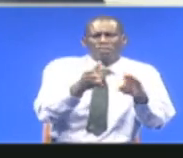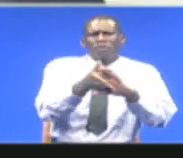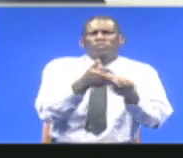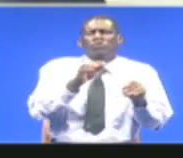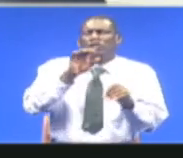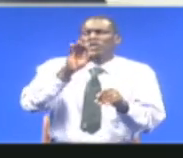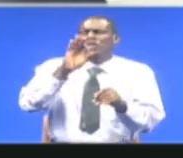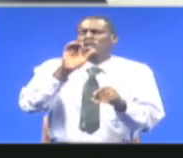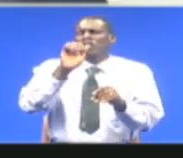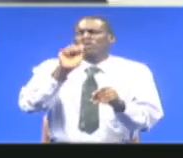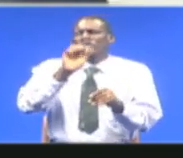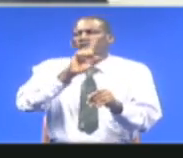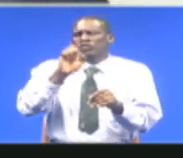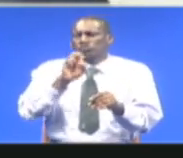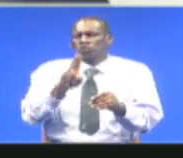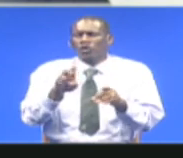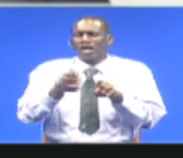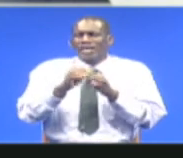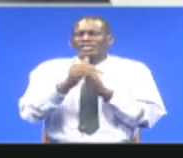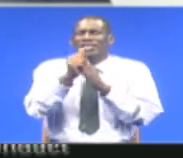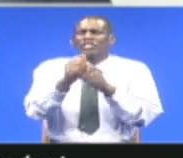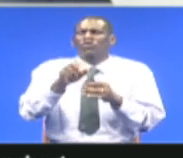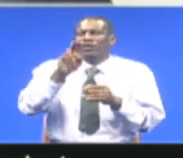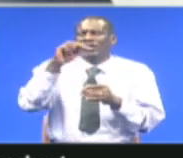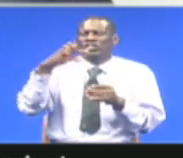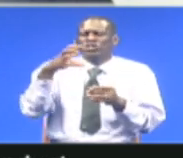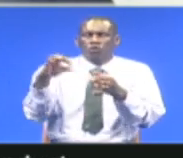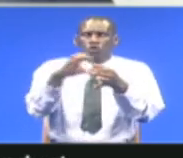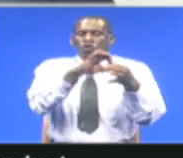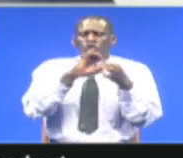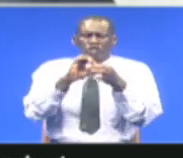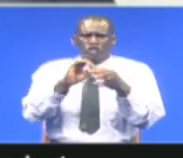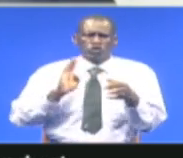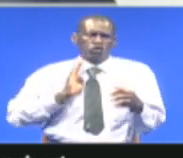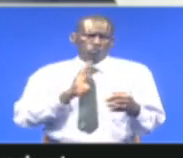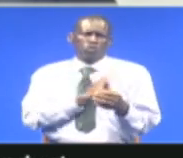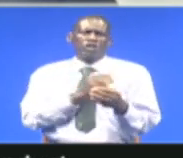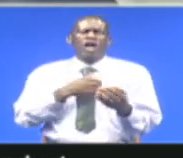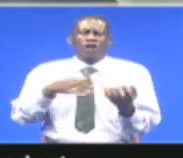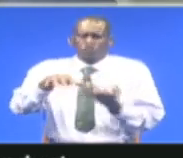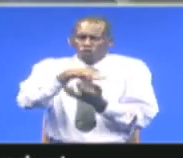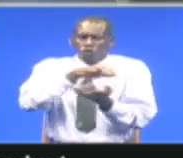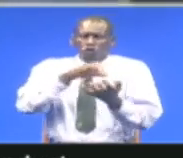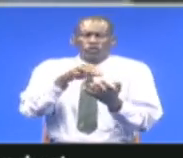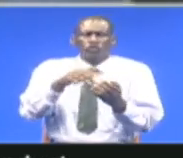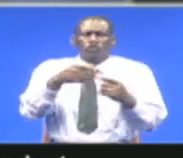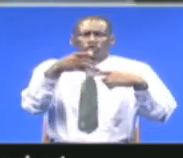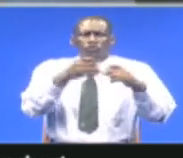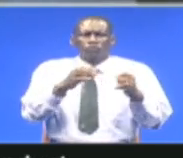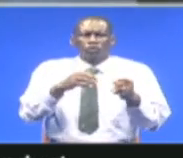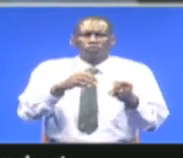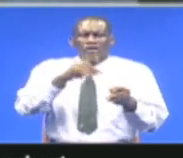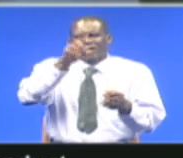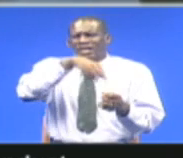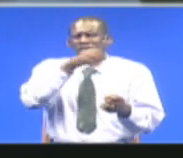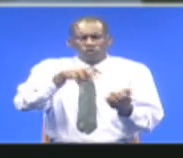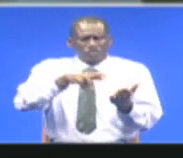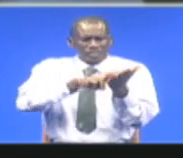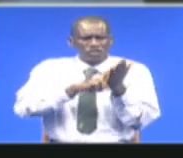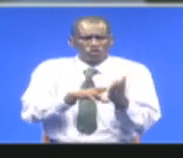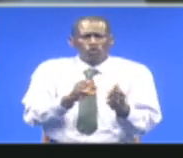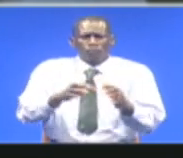Fazul's time at the helm of the NGO Coordination Board has been riddled with controversy ranging from deregistering of major